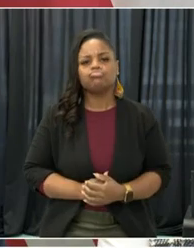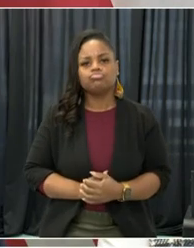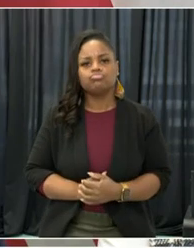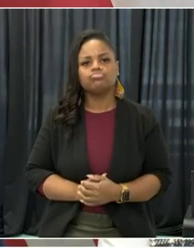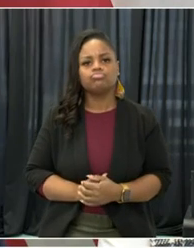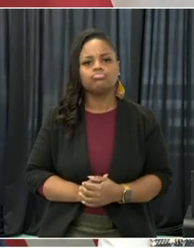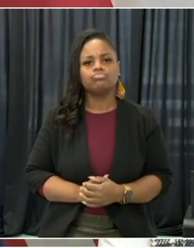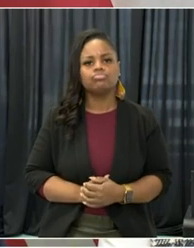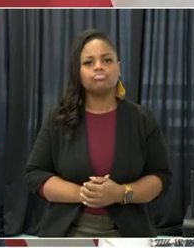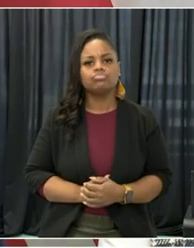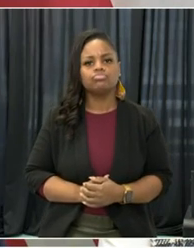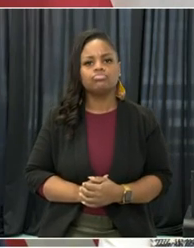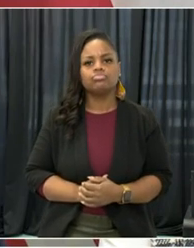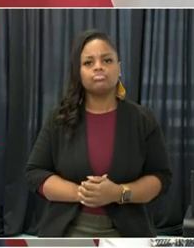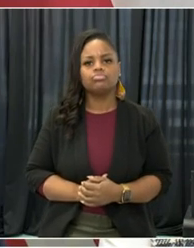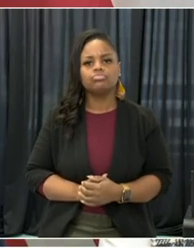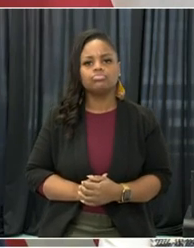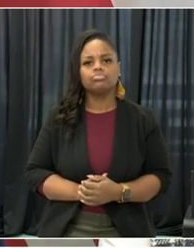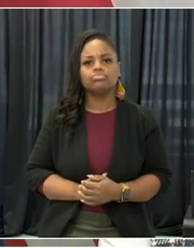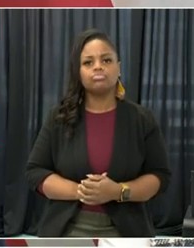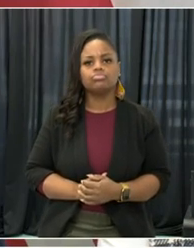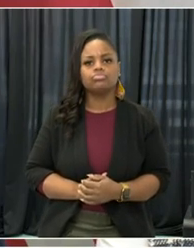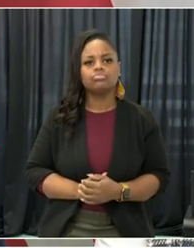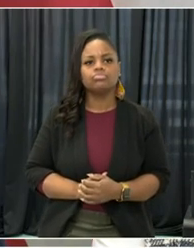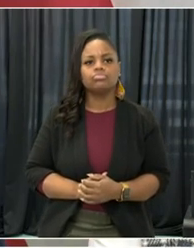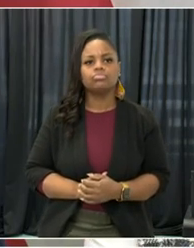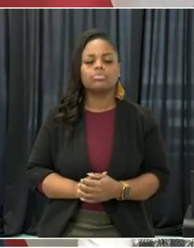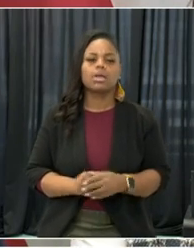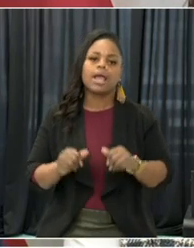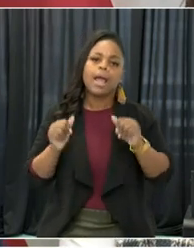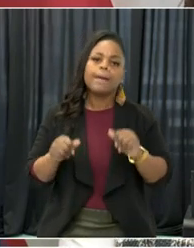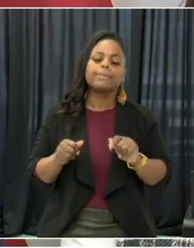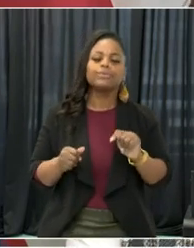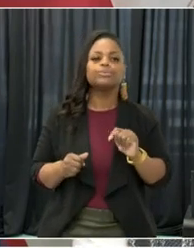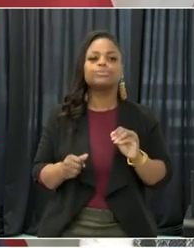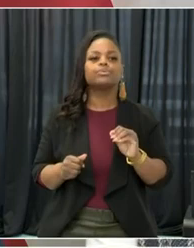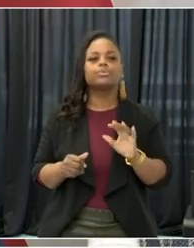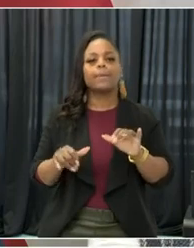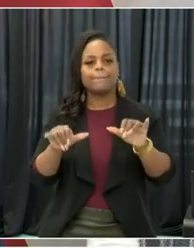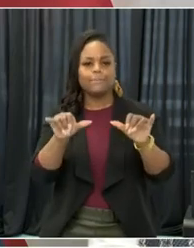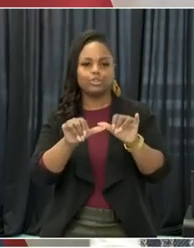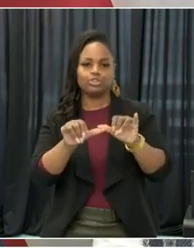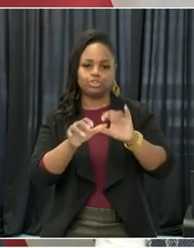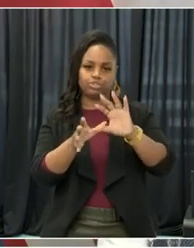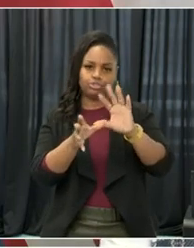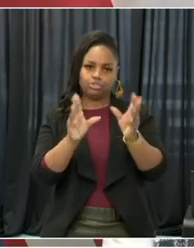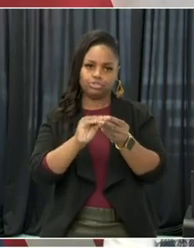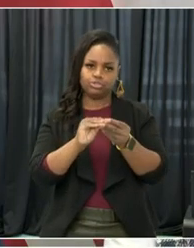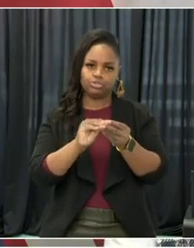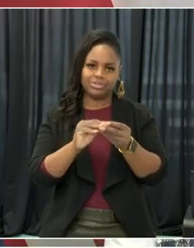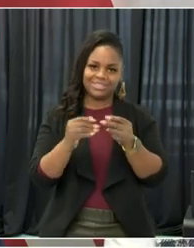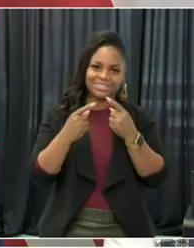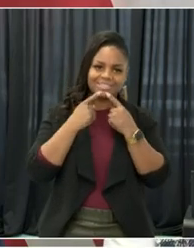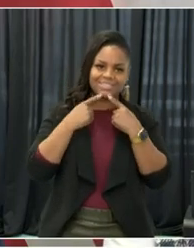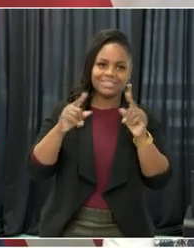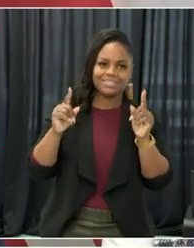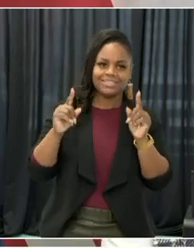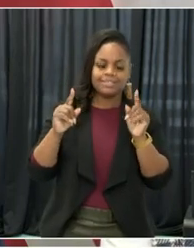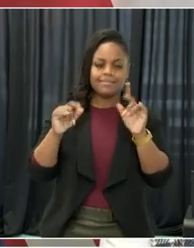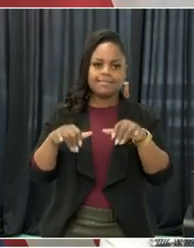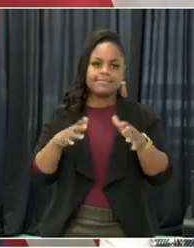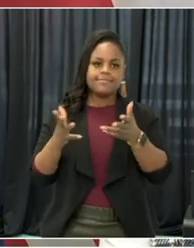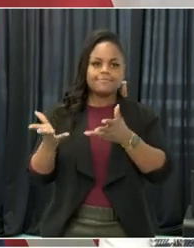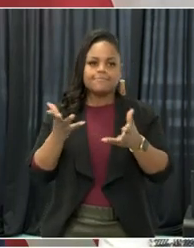frankly, being able to measure success, which is somewhat elusive in these programs, but we're